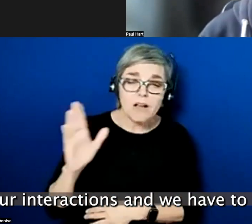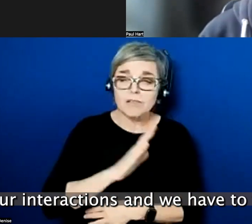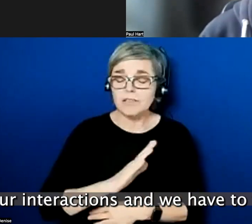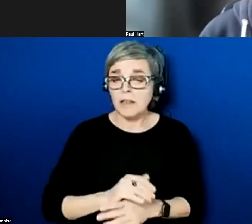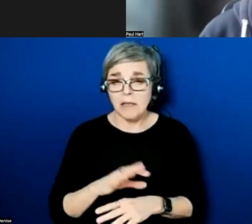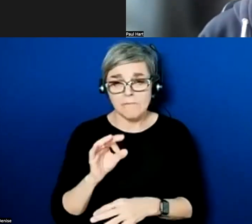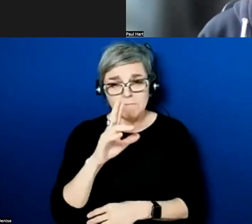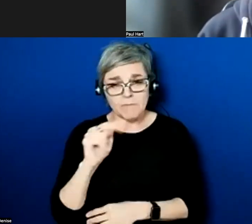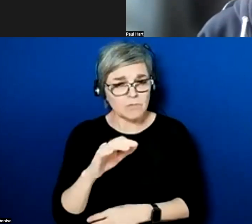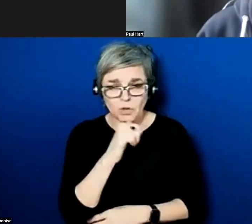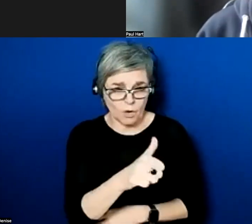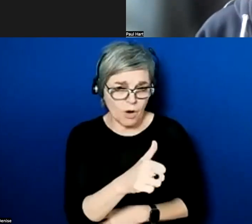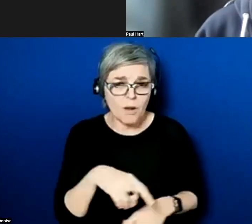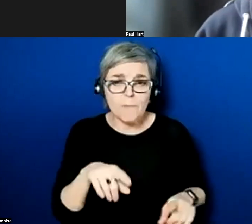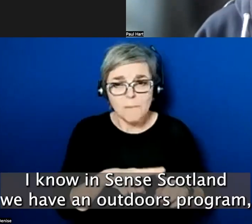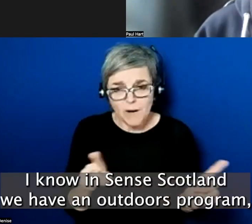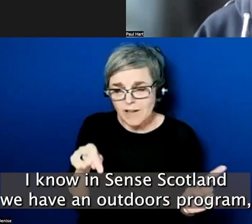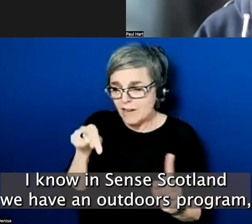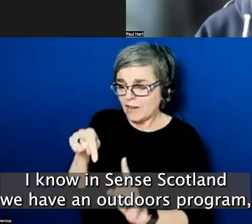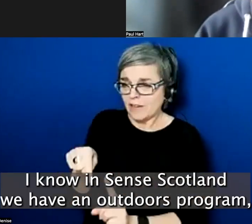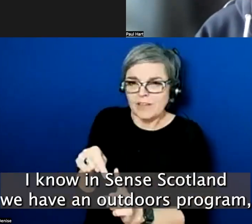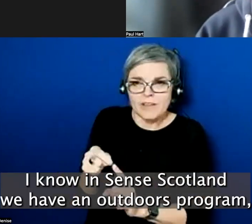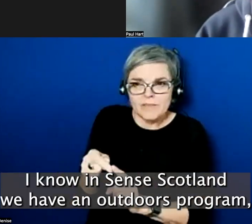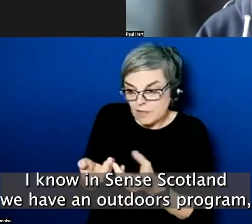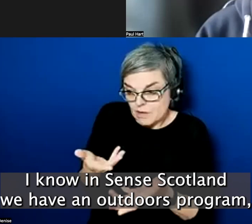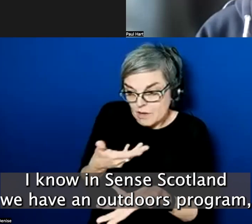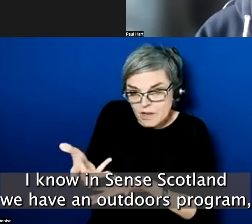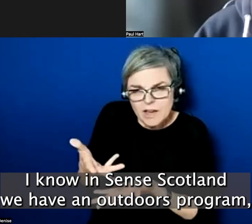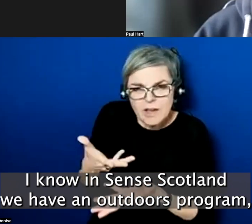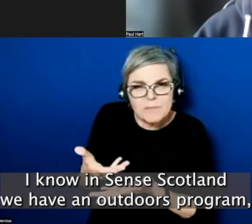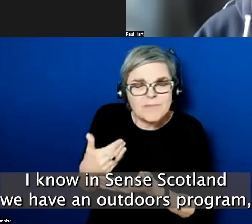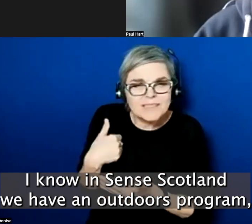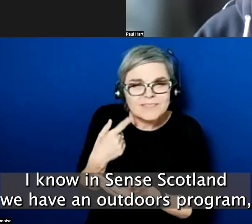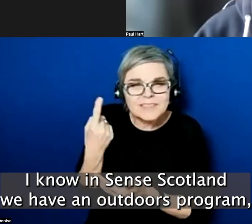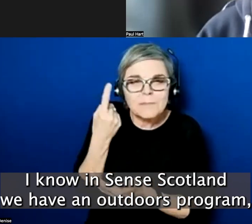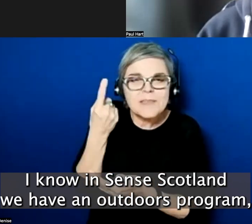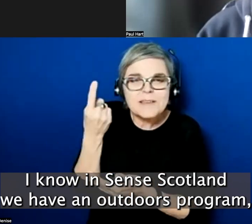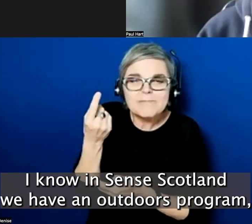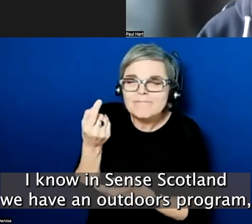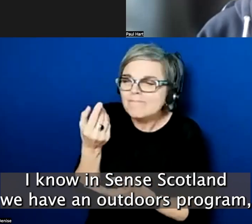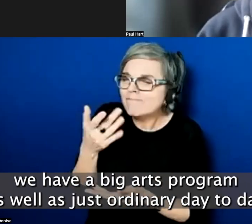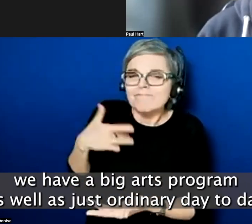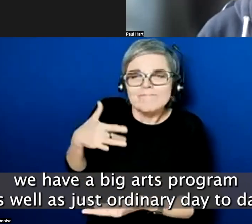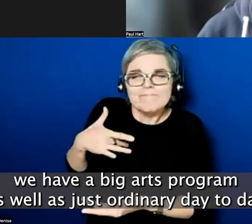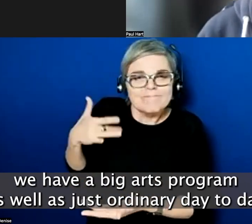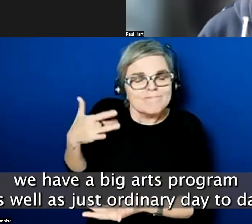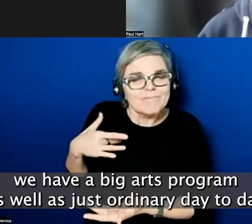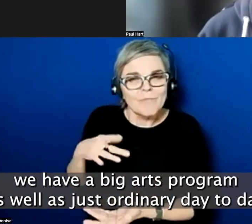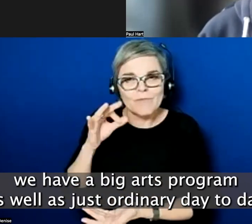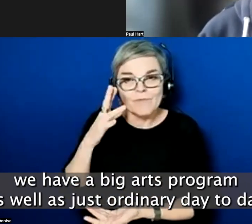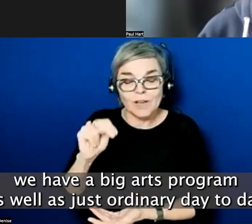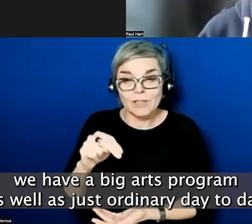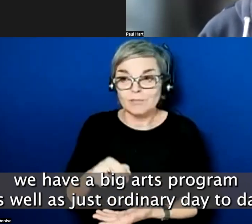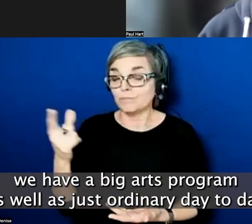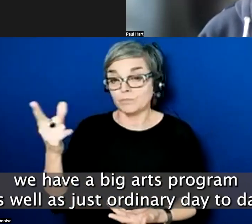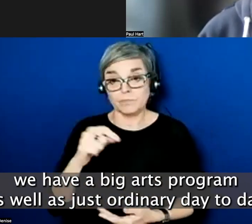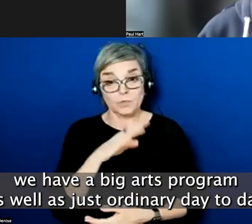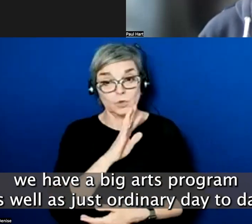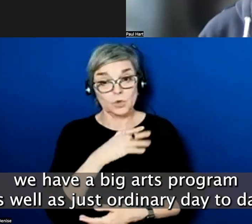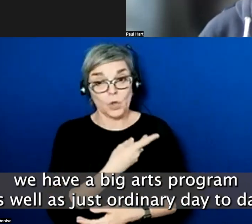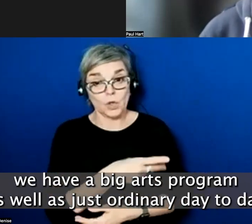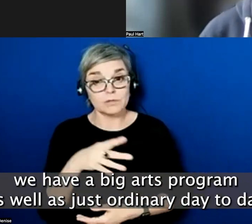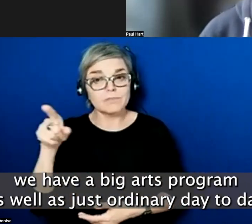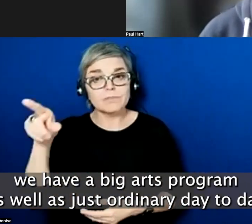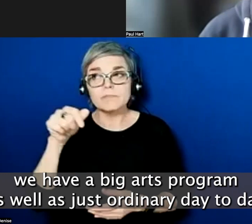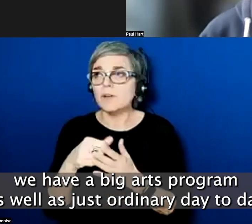have to find. I know in St Scotland we have an outdoors program, we have a big arts program,